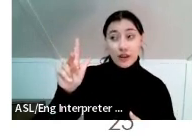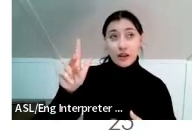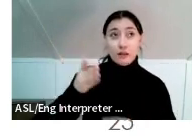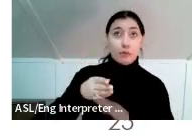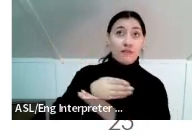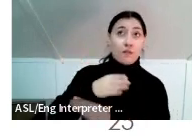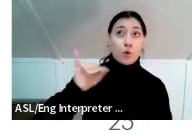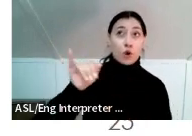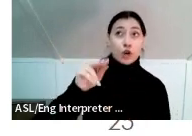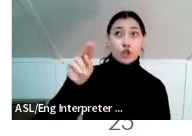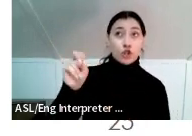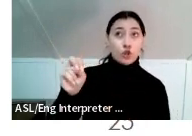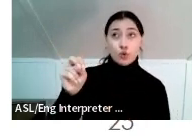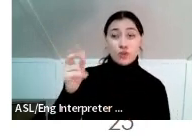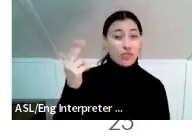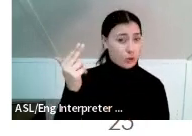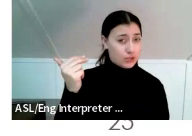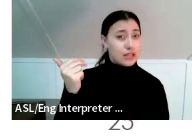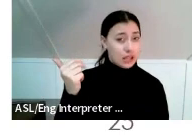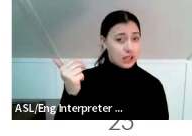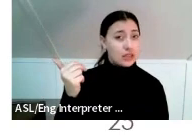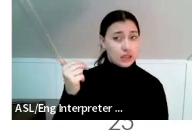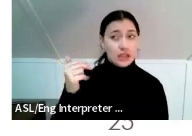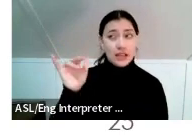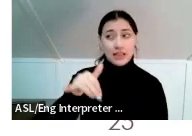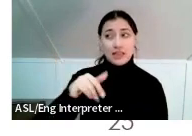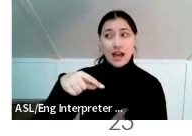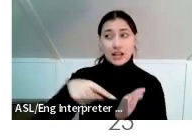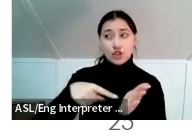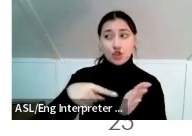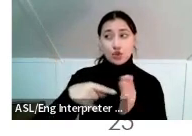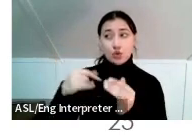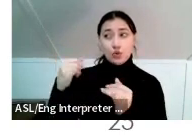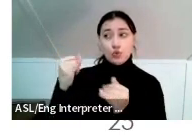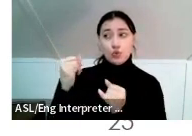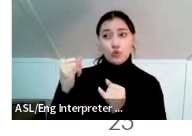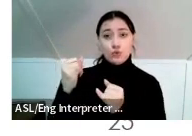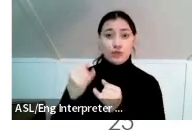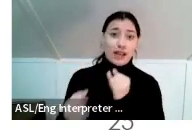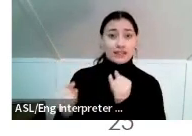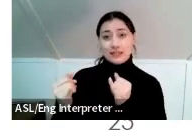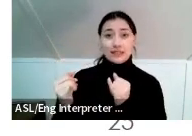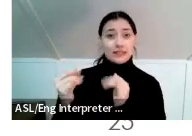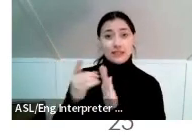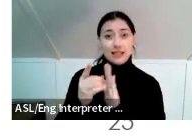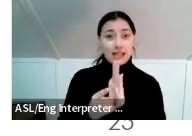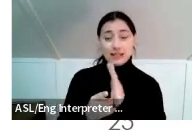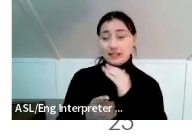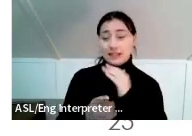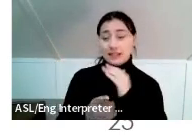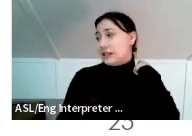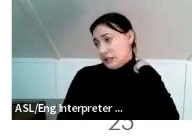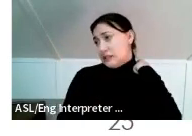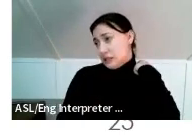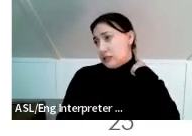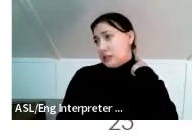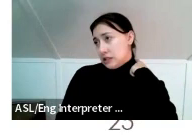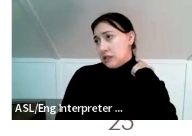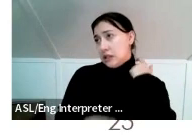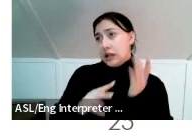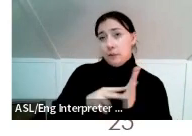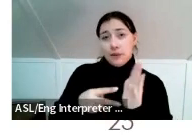June 13th application deadline, then you should apply your